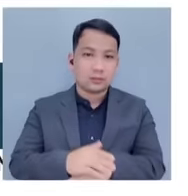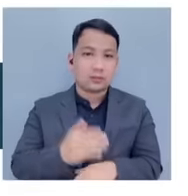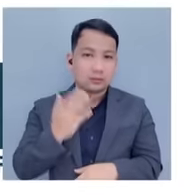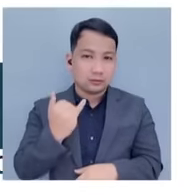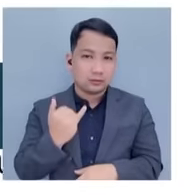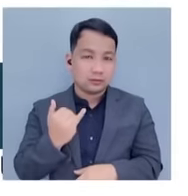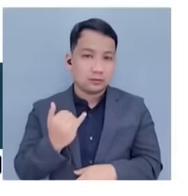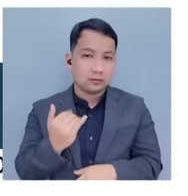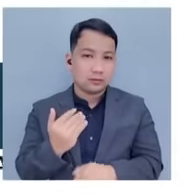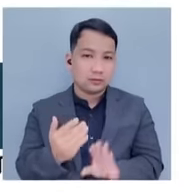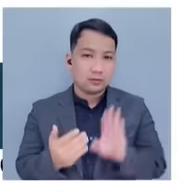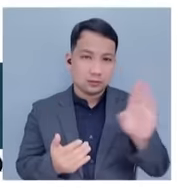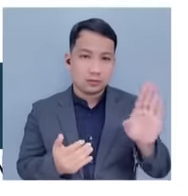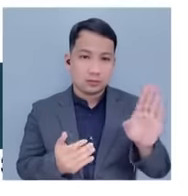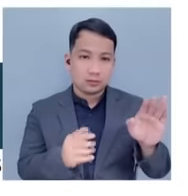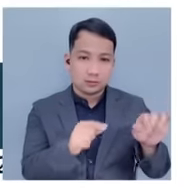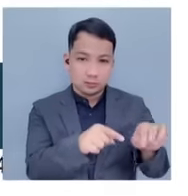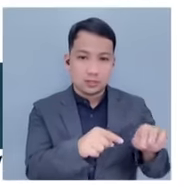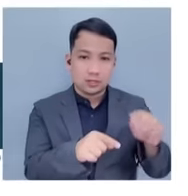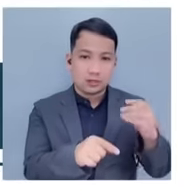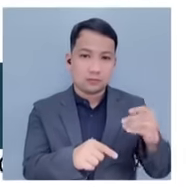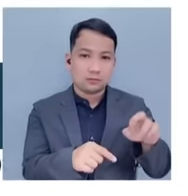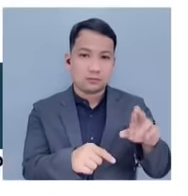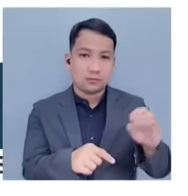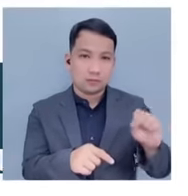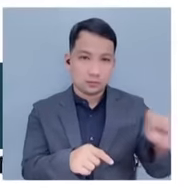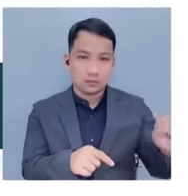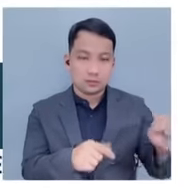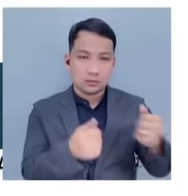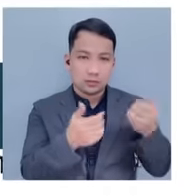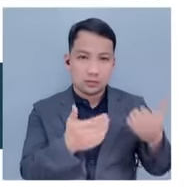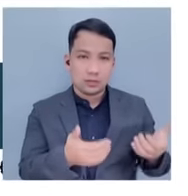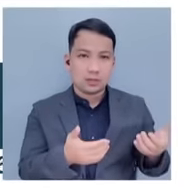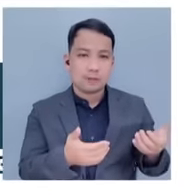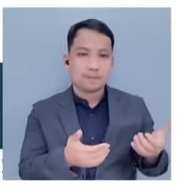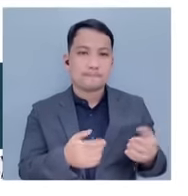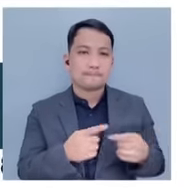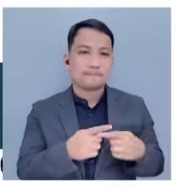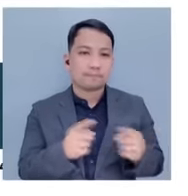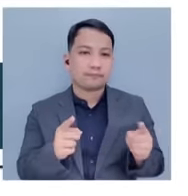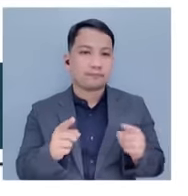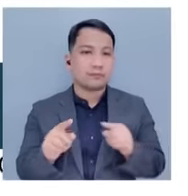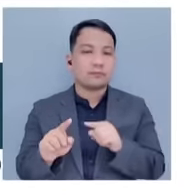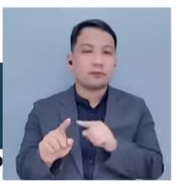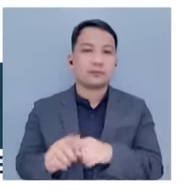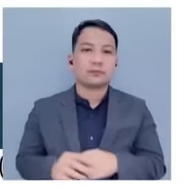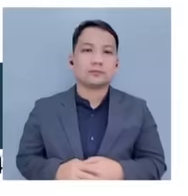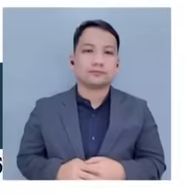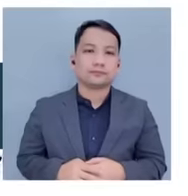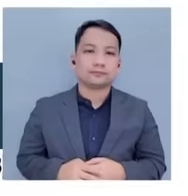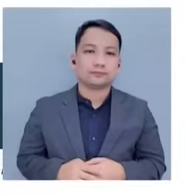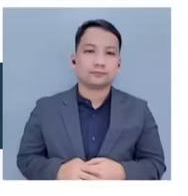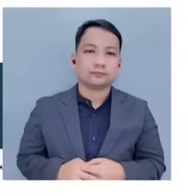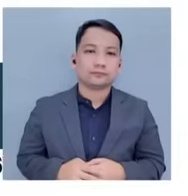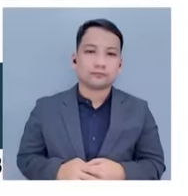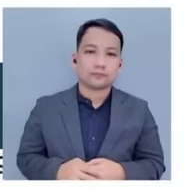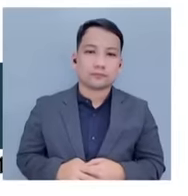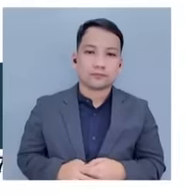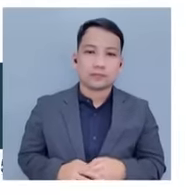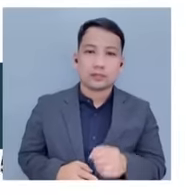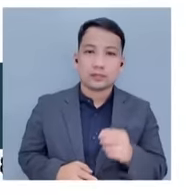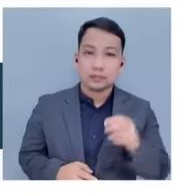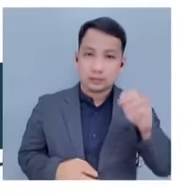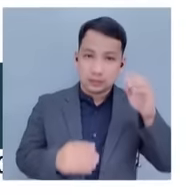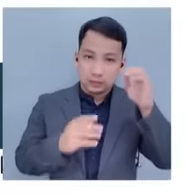to the Marcos administration. It's just unfortunate that the Marcos camp failed